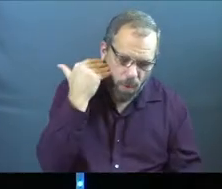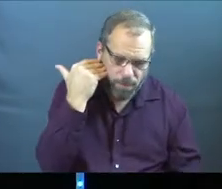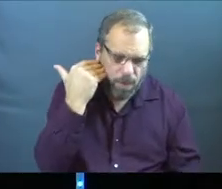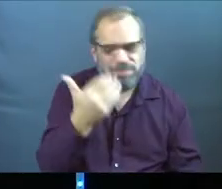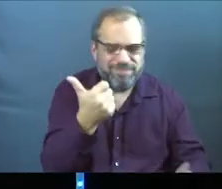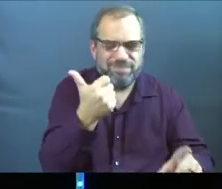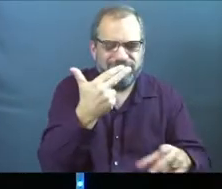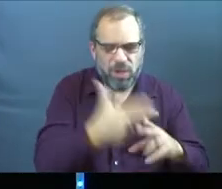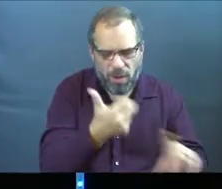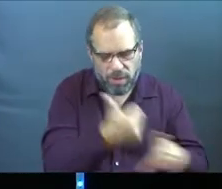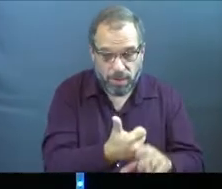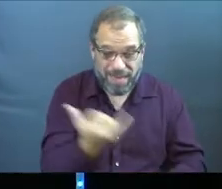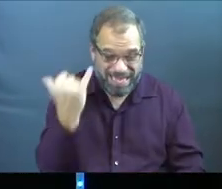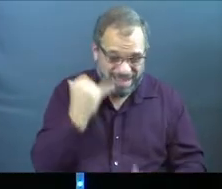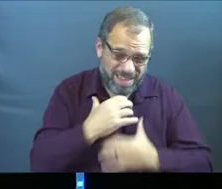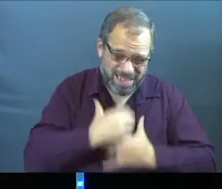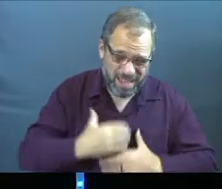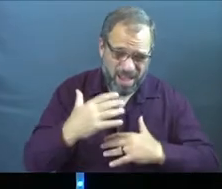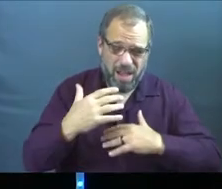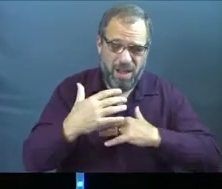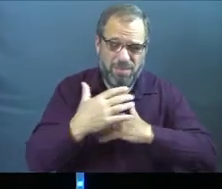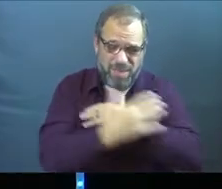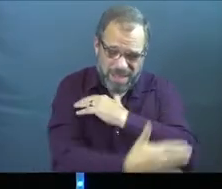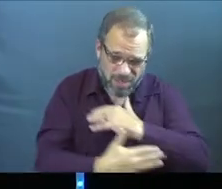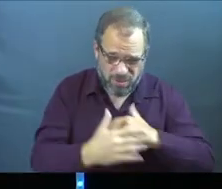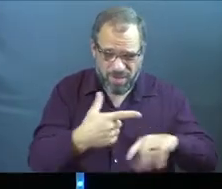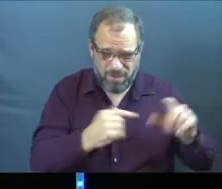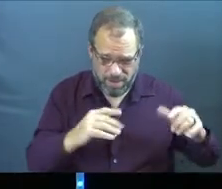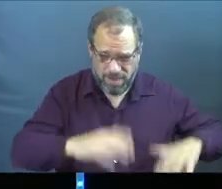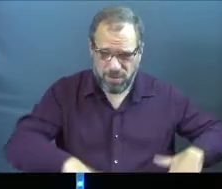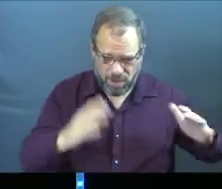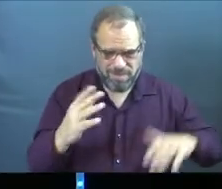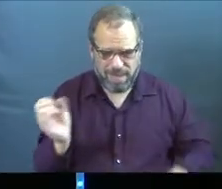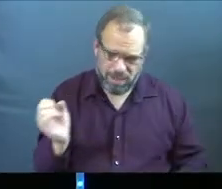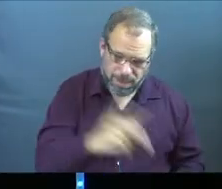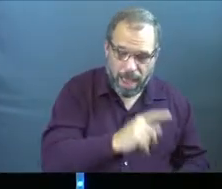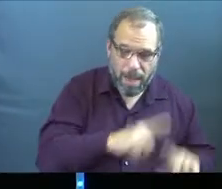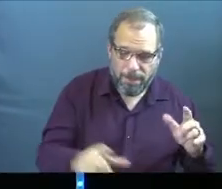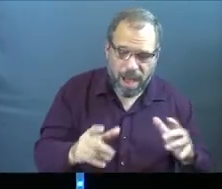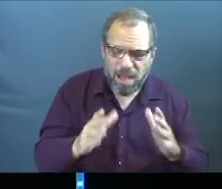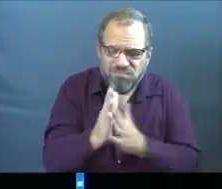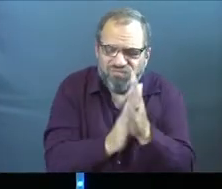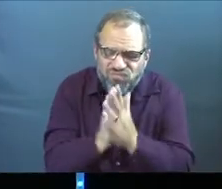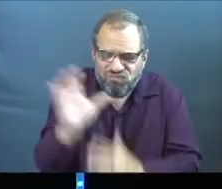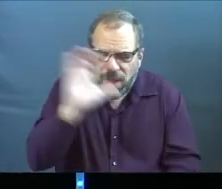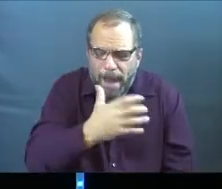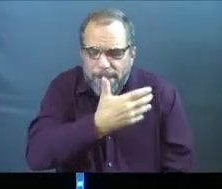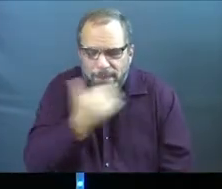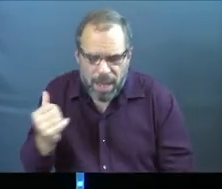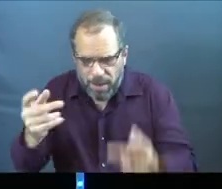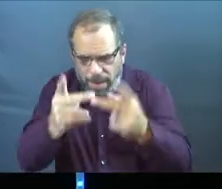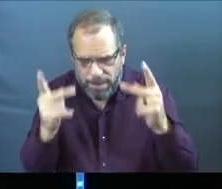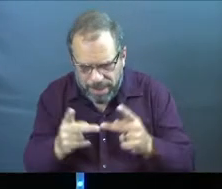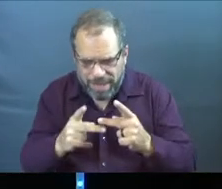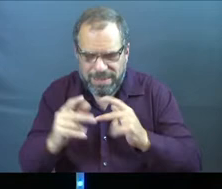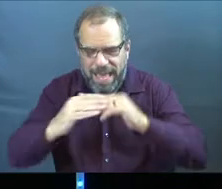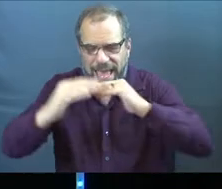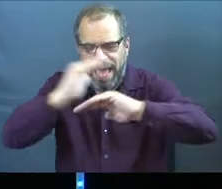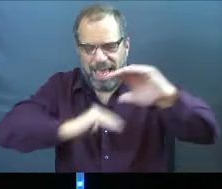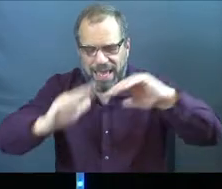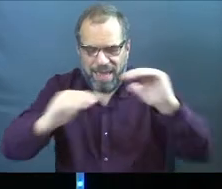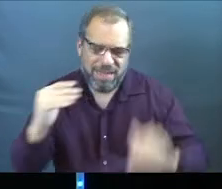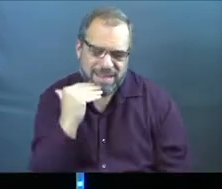their own. If they had longed for the country they came from, they could have gone back. But they were looking for a better place, a